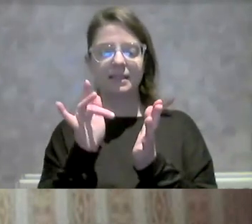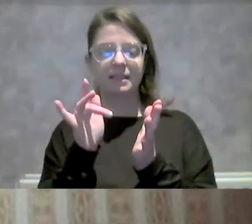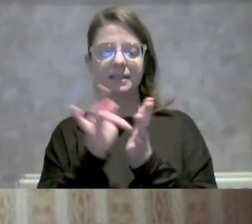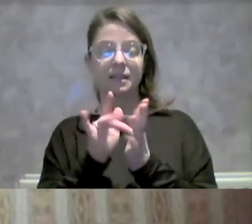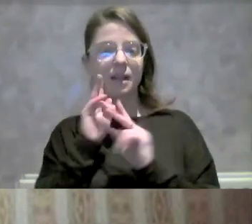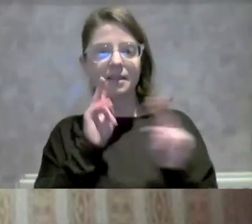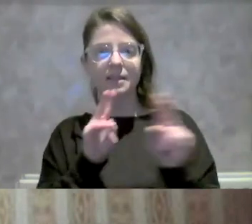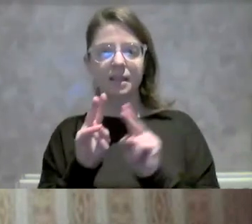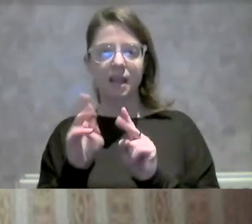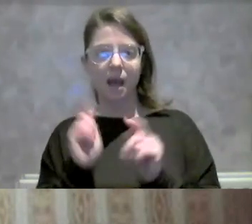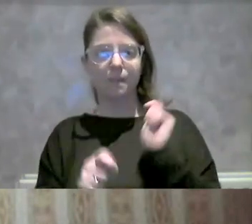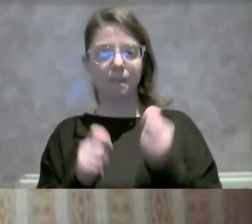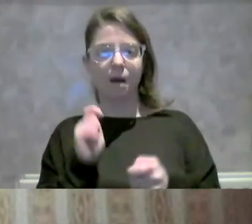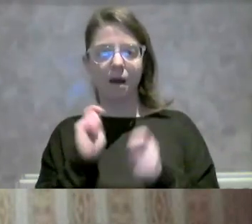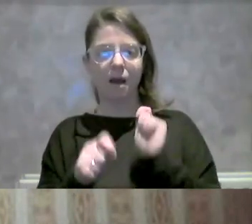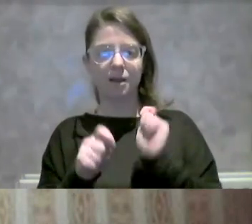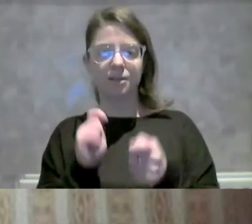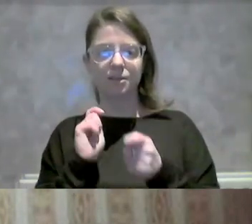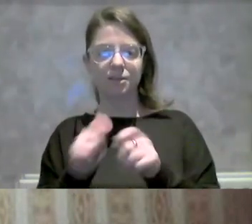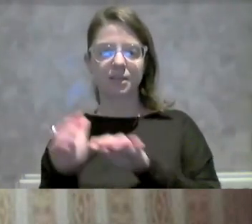to see a marching band.